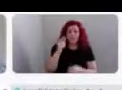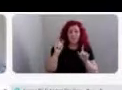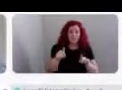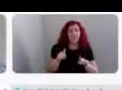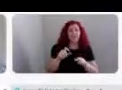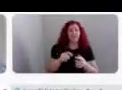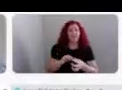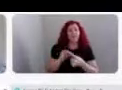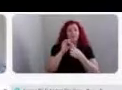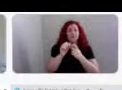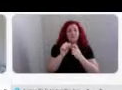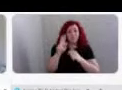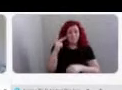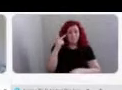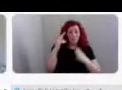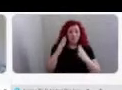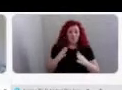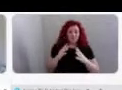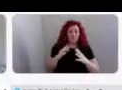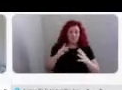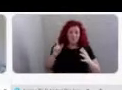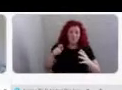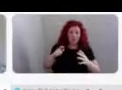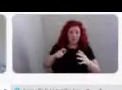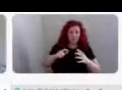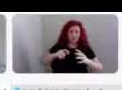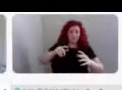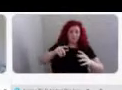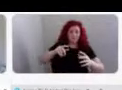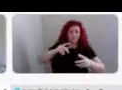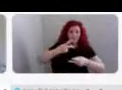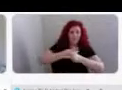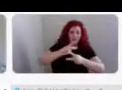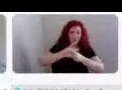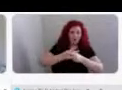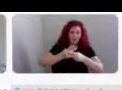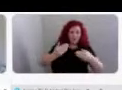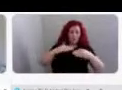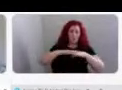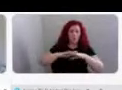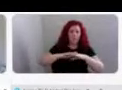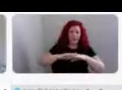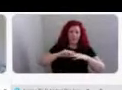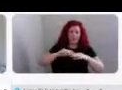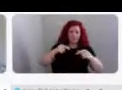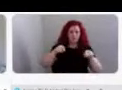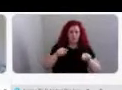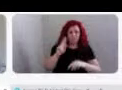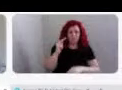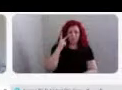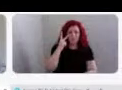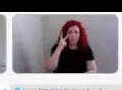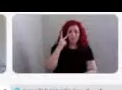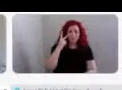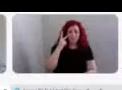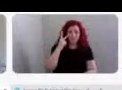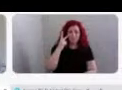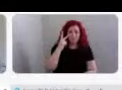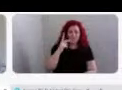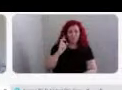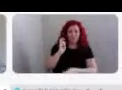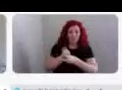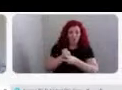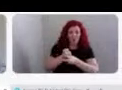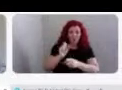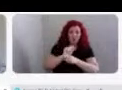wrestle with the nuances and the overlaps that exist in our politics you guys are at the front lines of this you have a hard job i